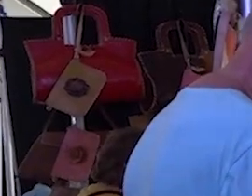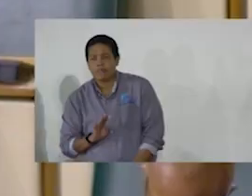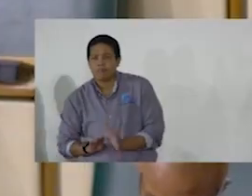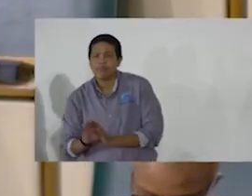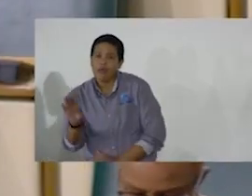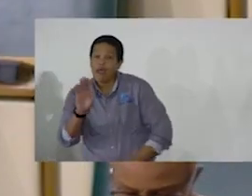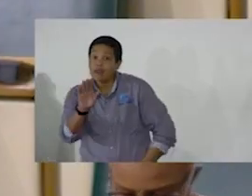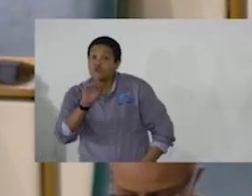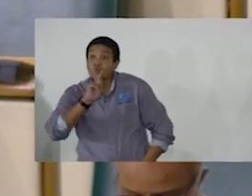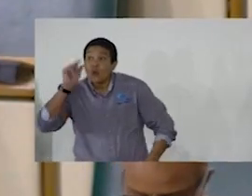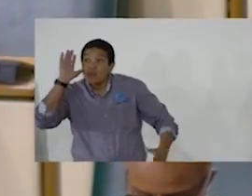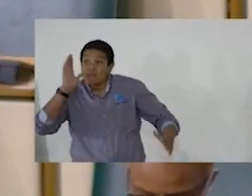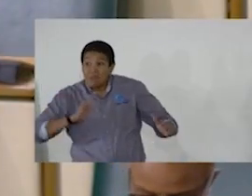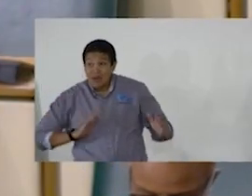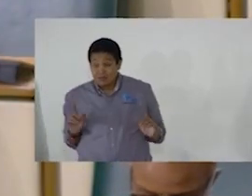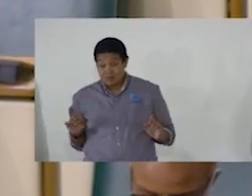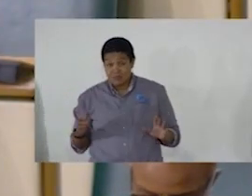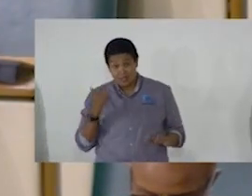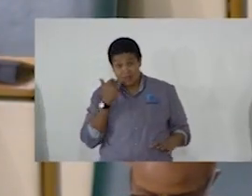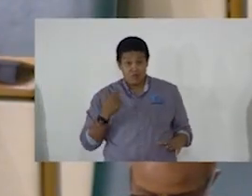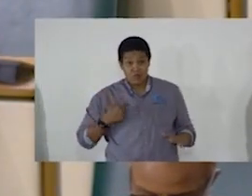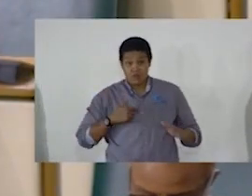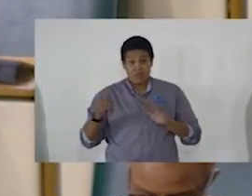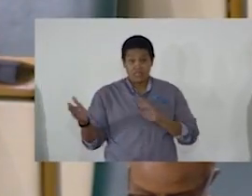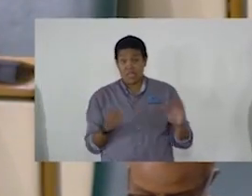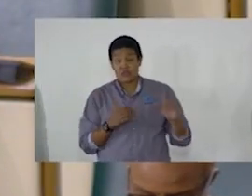$3.7 billion. If we intended to maintain